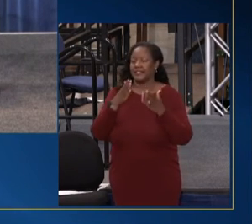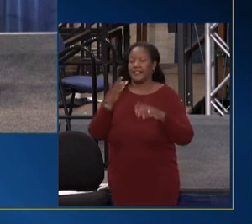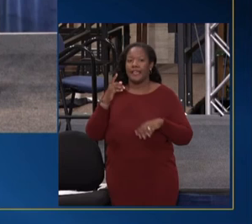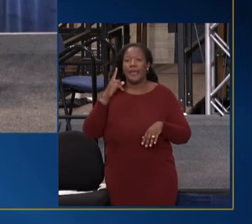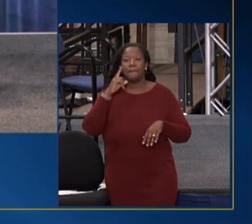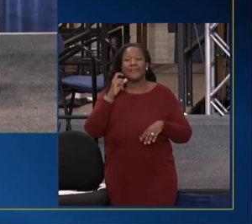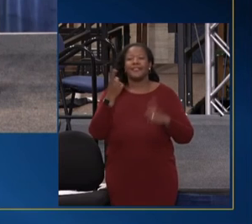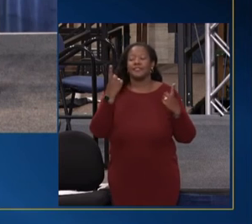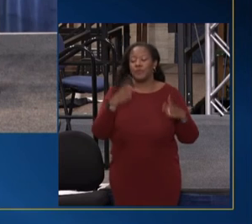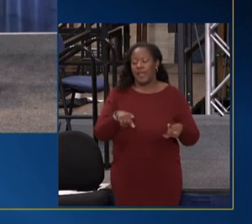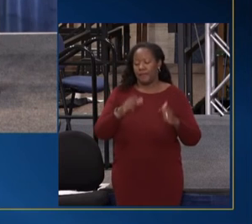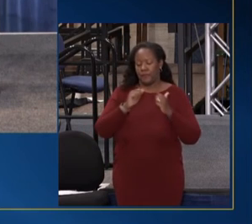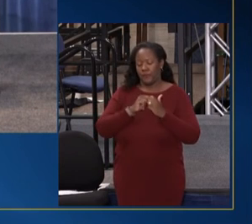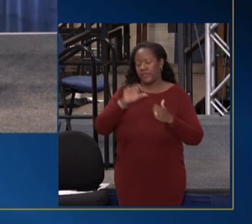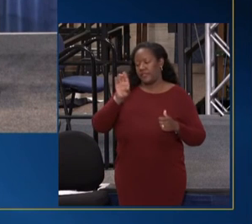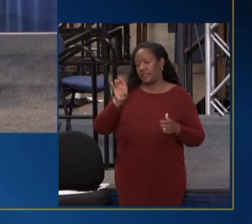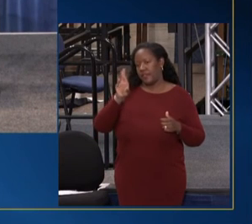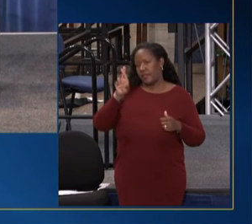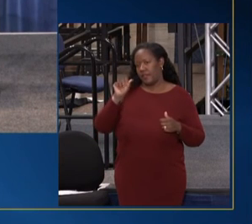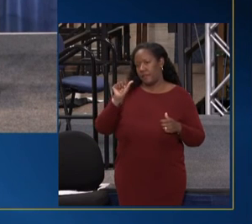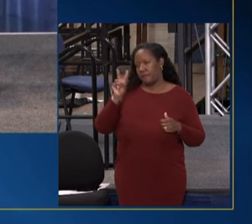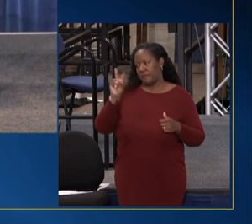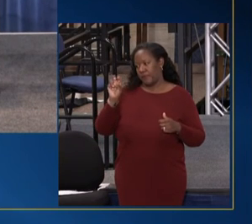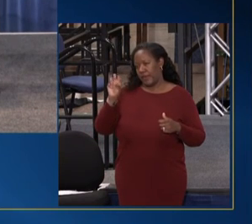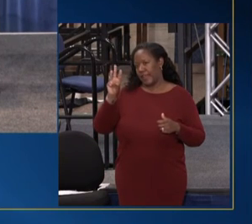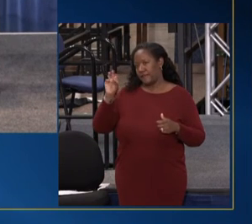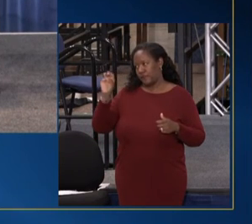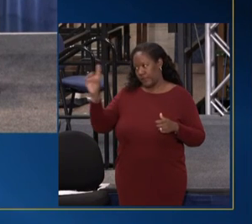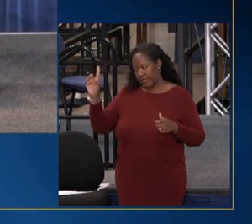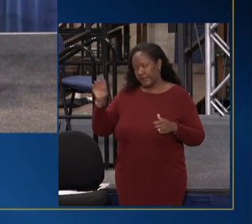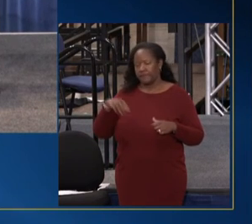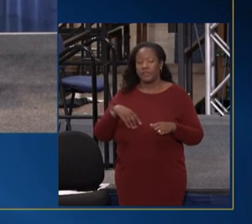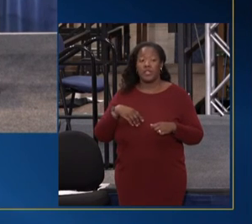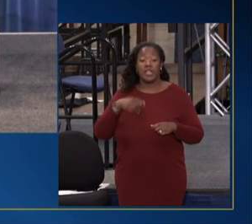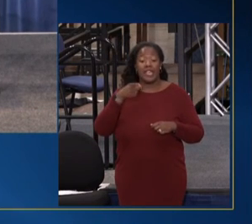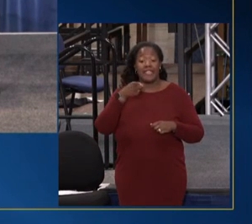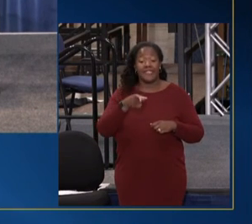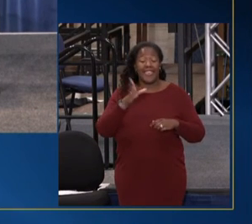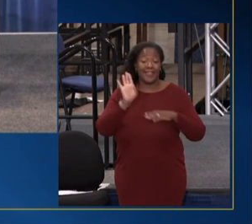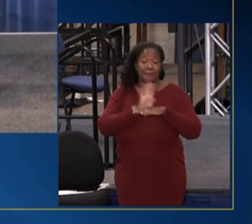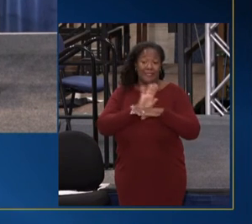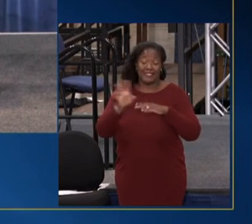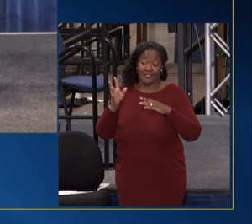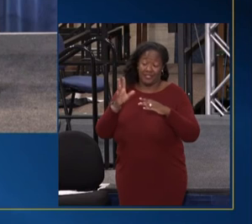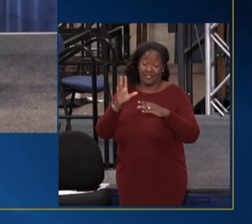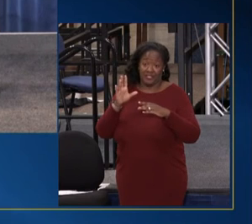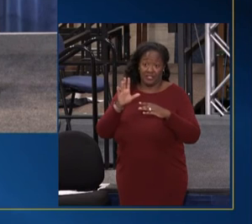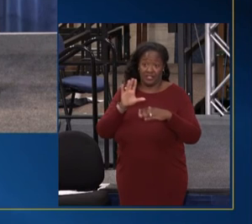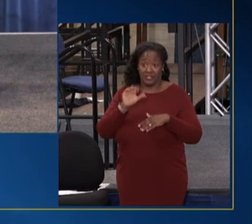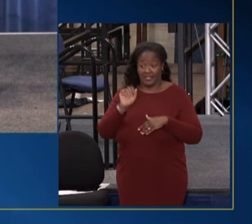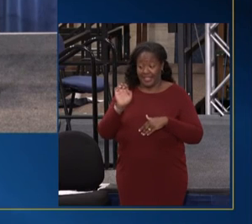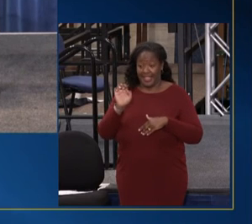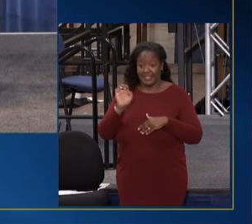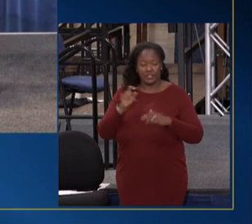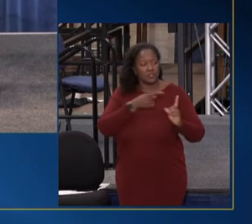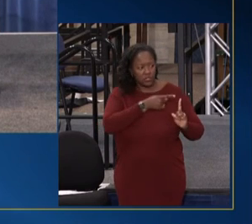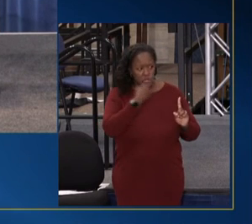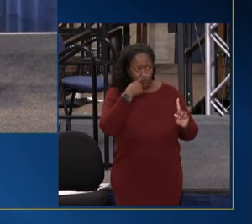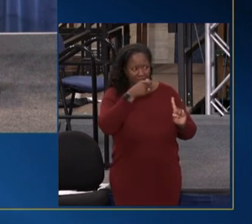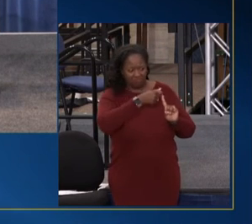Braidwood and came out and talked about, from a business case, what does it mean to provide... Do you want to say